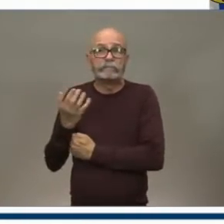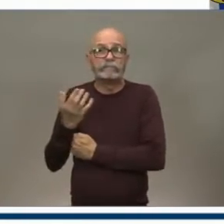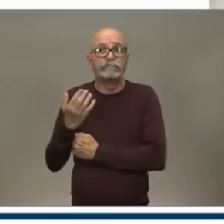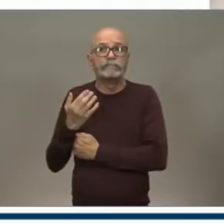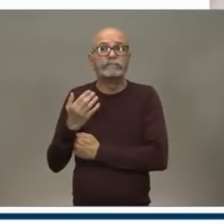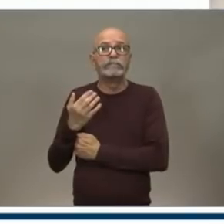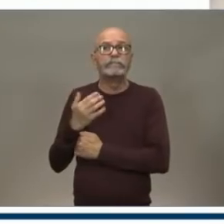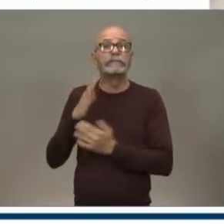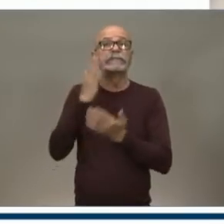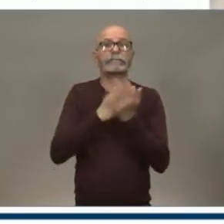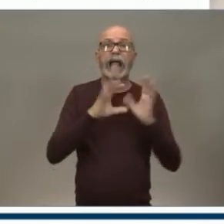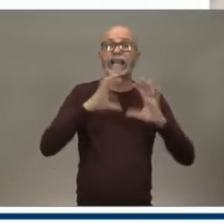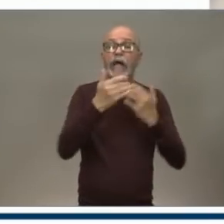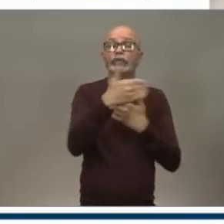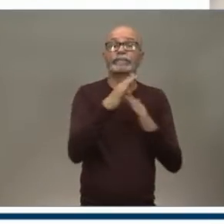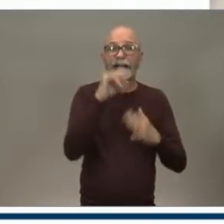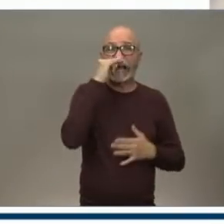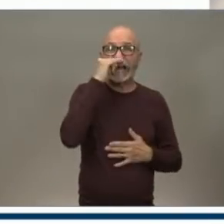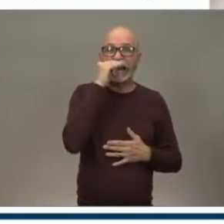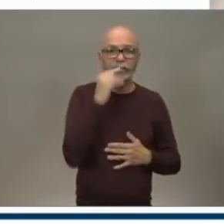So I would say we understand.